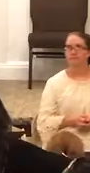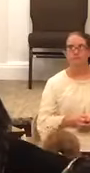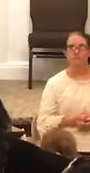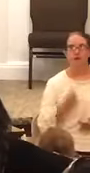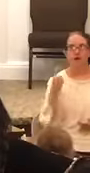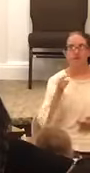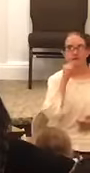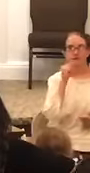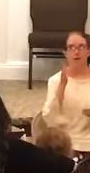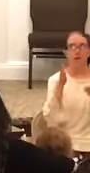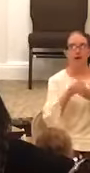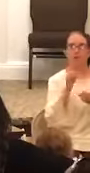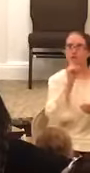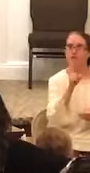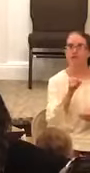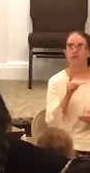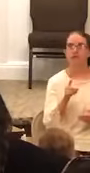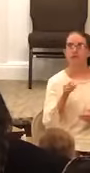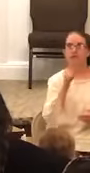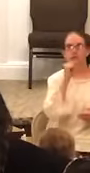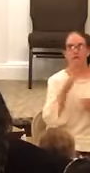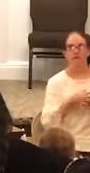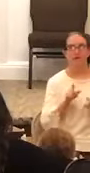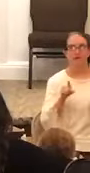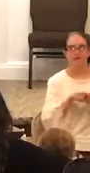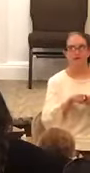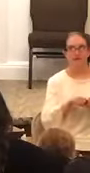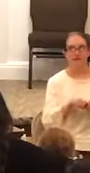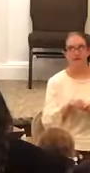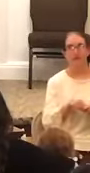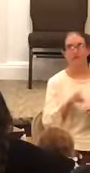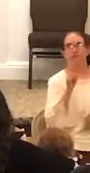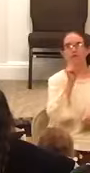Somebody will tell you half-truth, but you know what? If you get told half-truth, it still ain't truth.